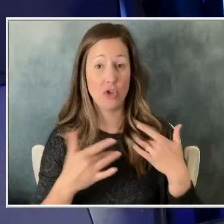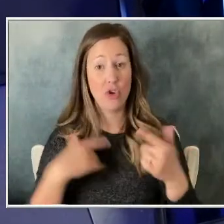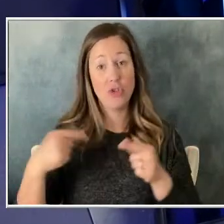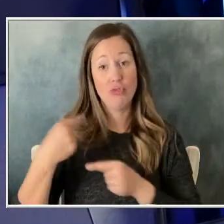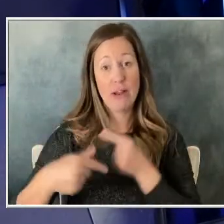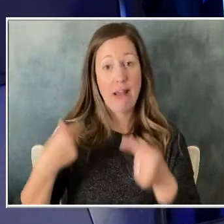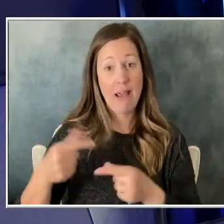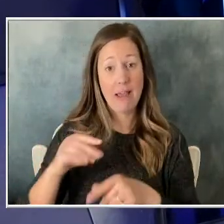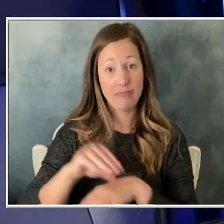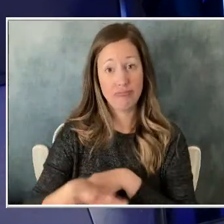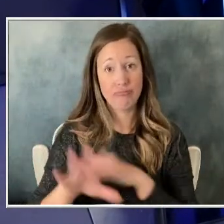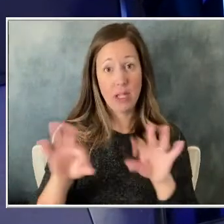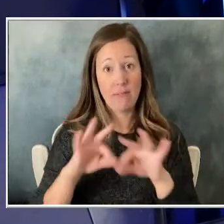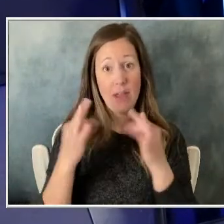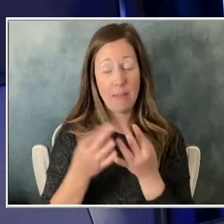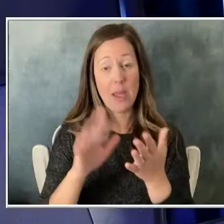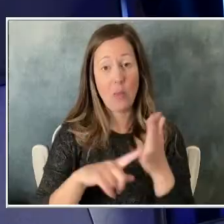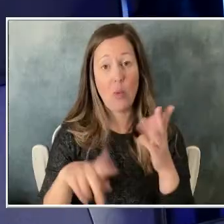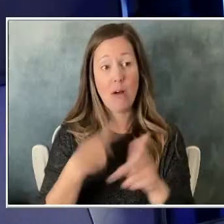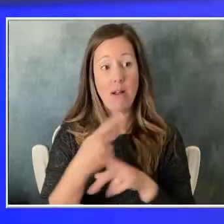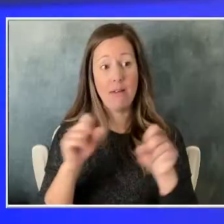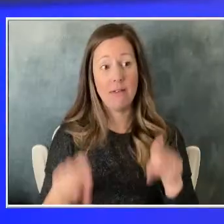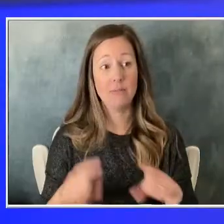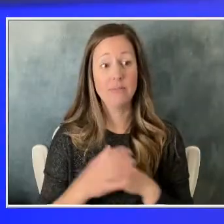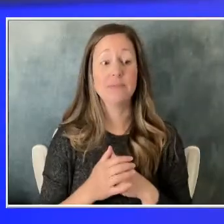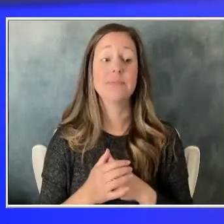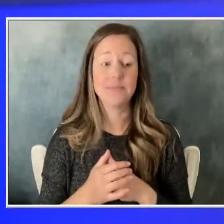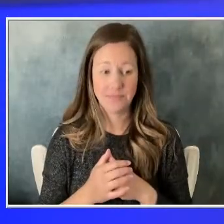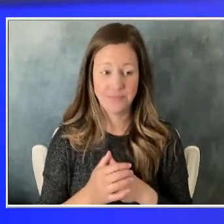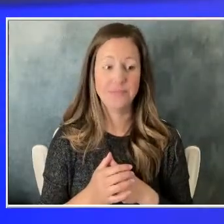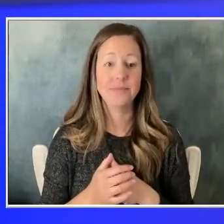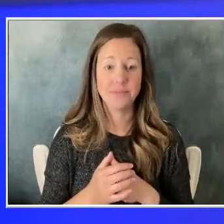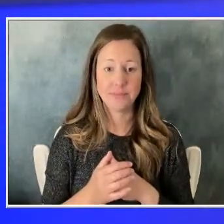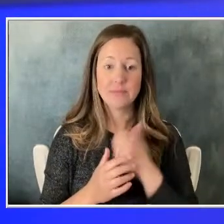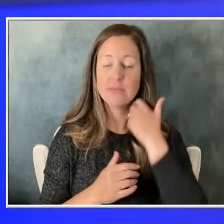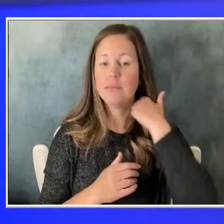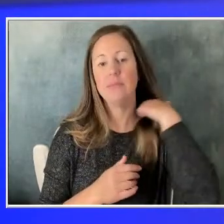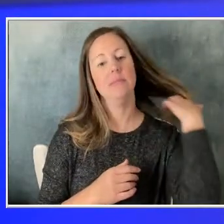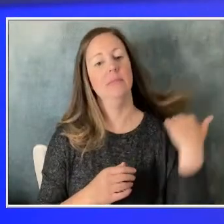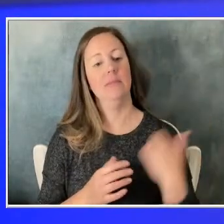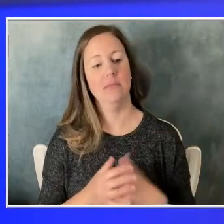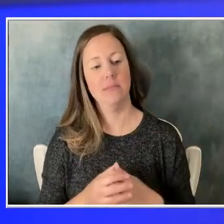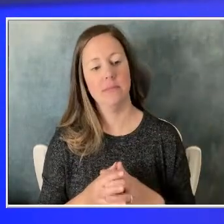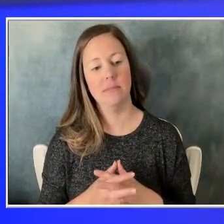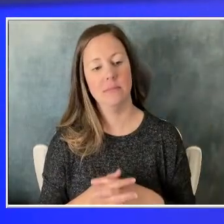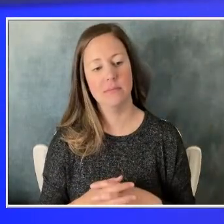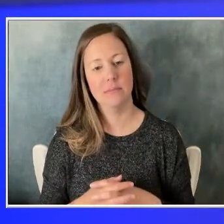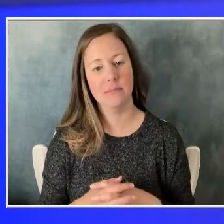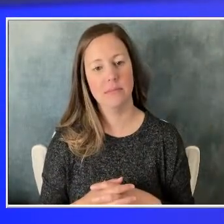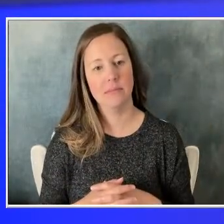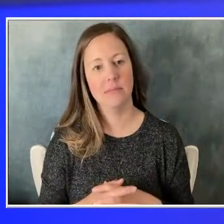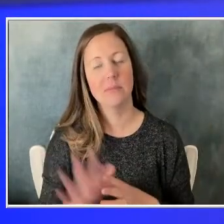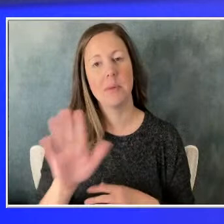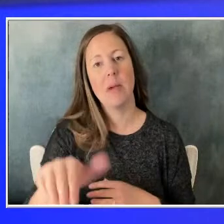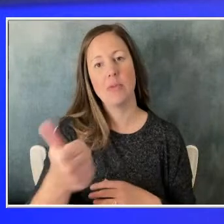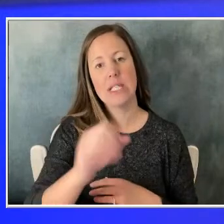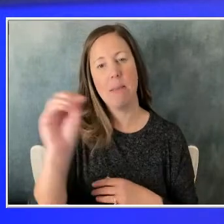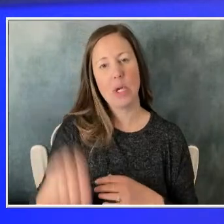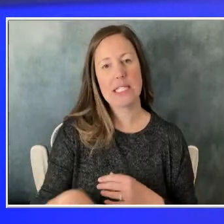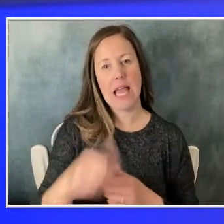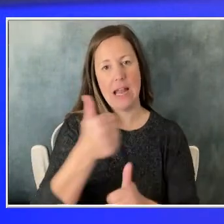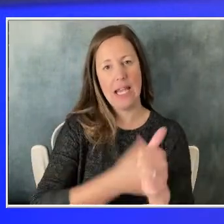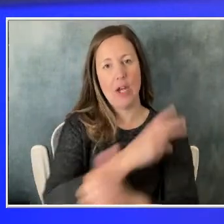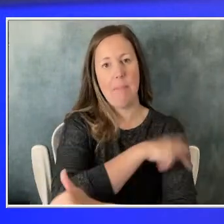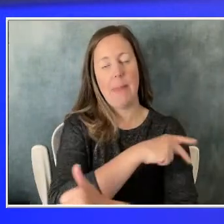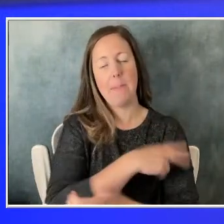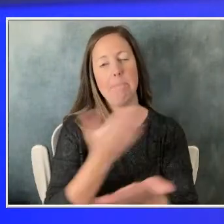And what kind of testing can be done? Yeah, so there are about 10% each patient that may have a family history of a